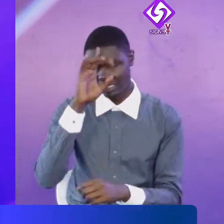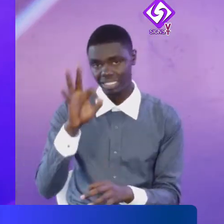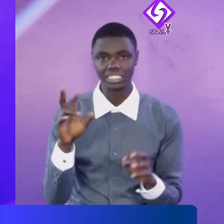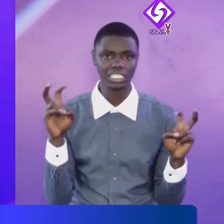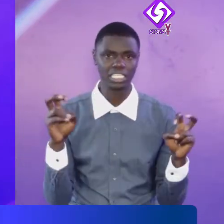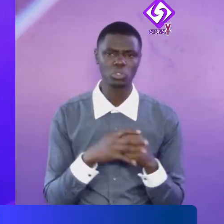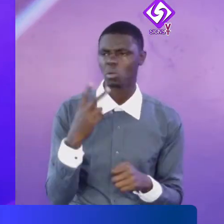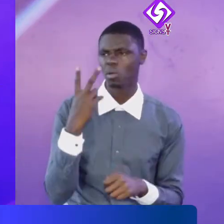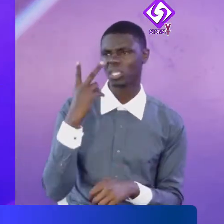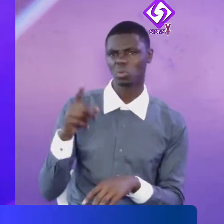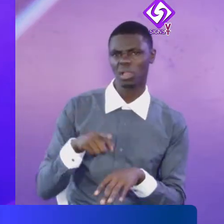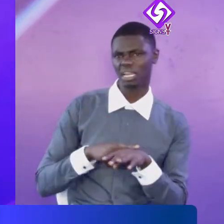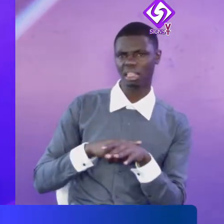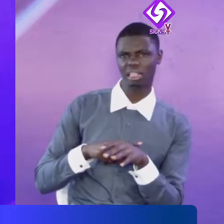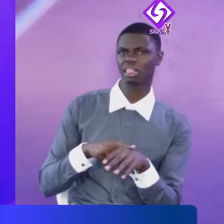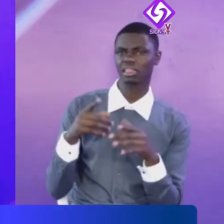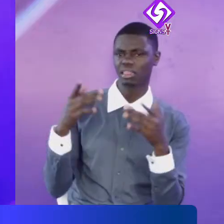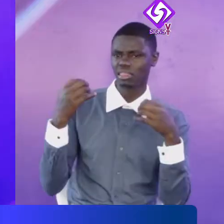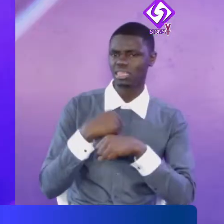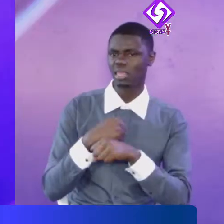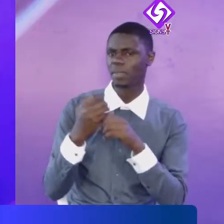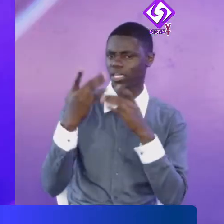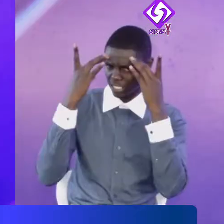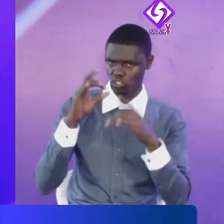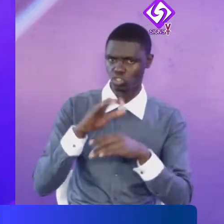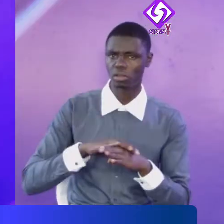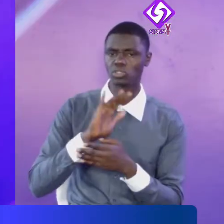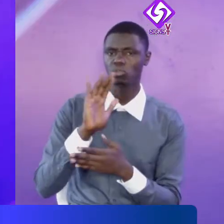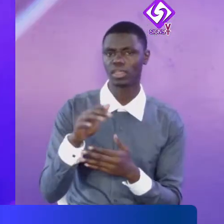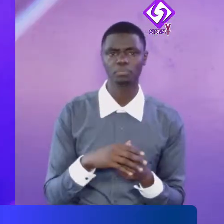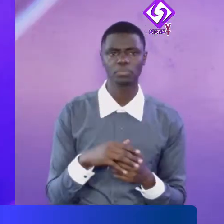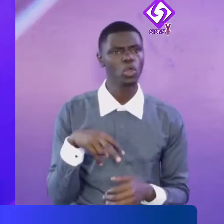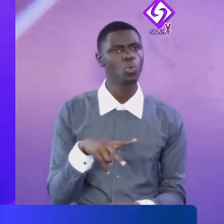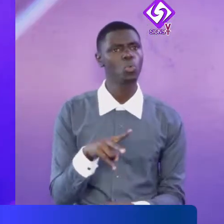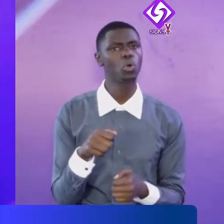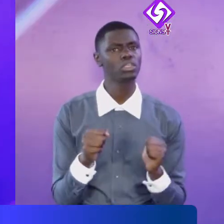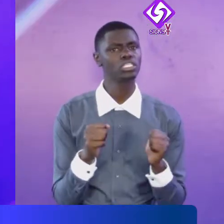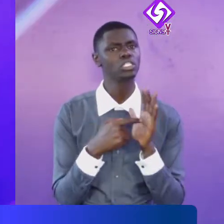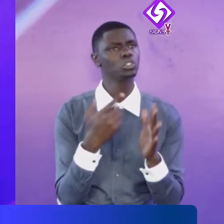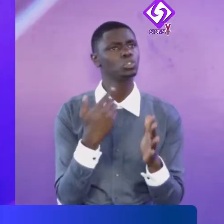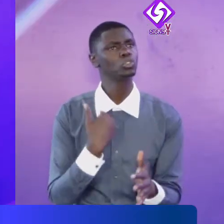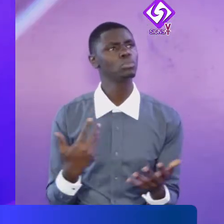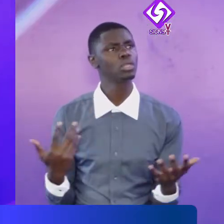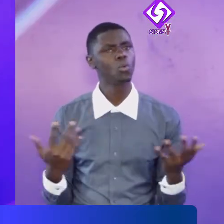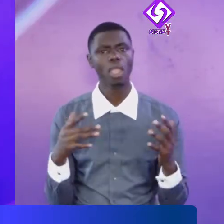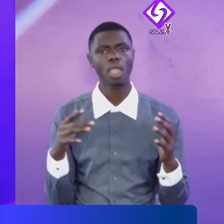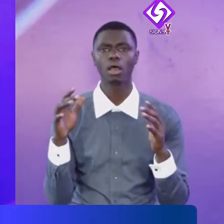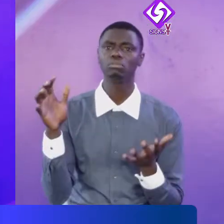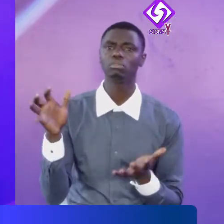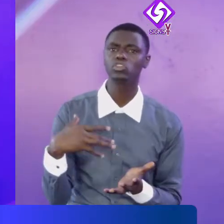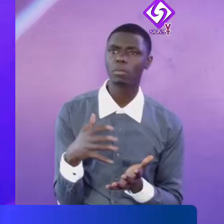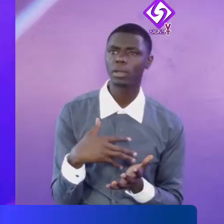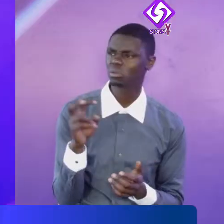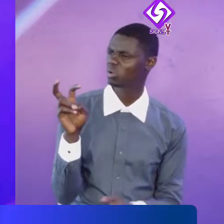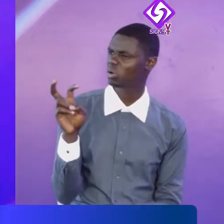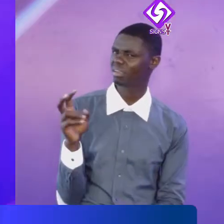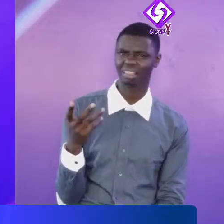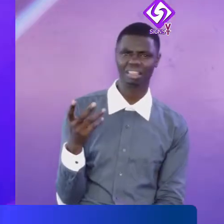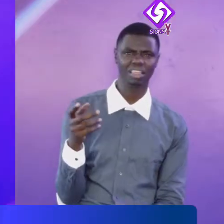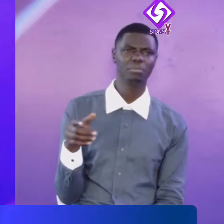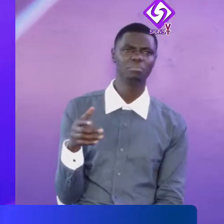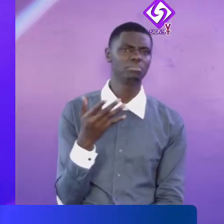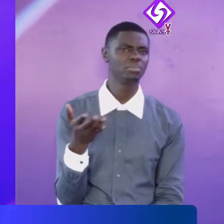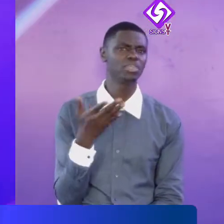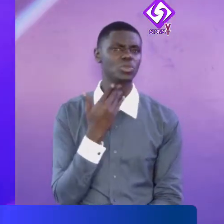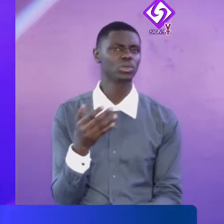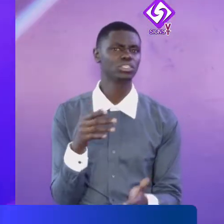and they make a decision based on it. You walk on the street, you tell somebody, can you show me where the supermarket, they look at you and they say, maybe you want to borrow